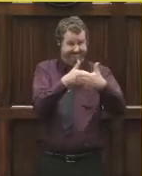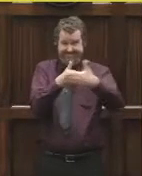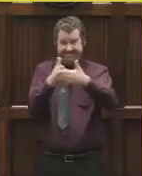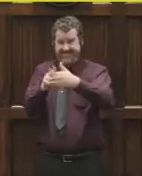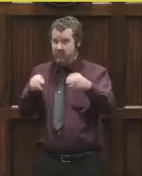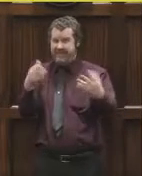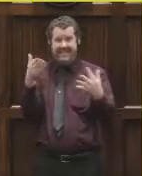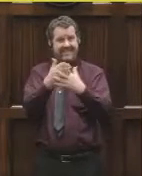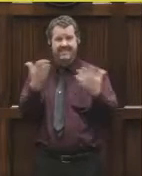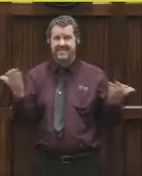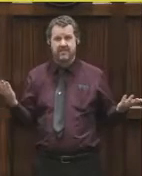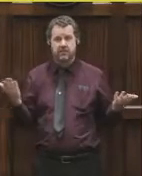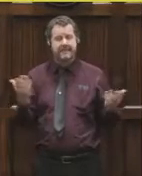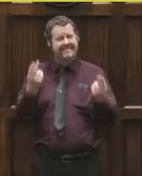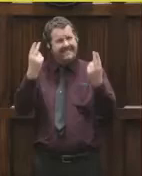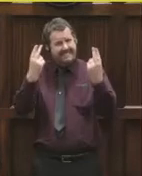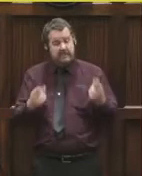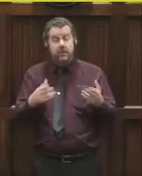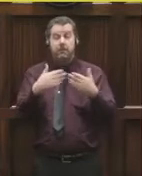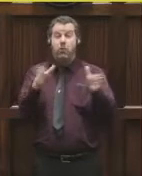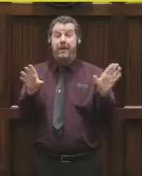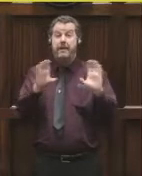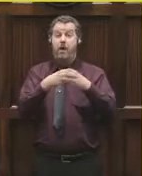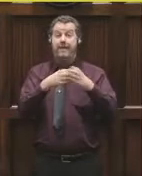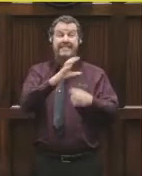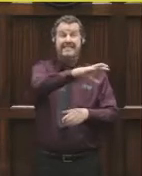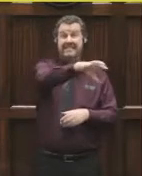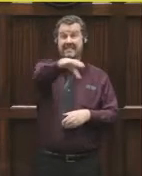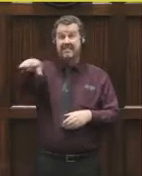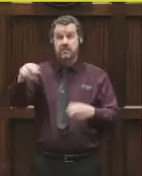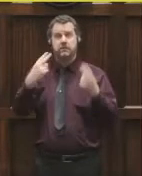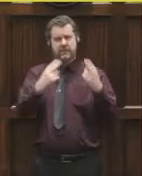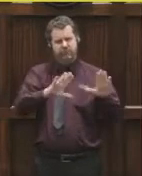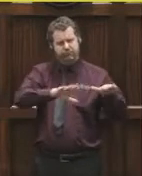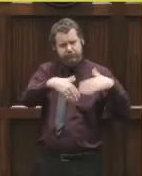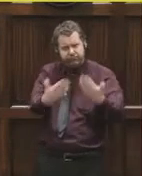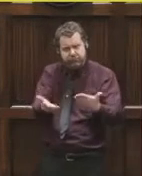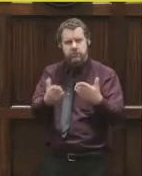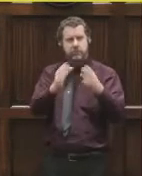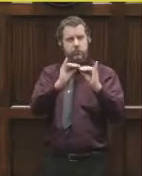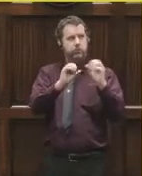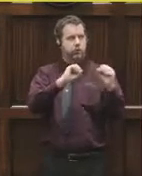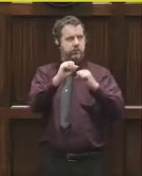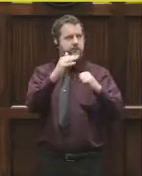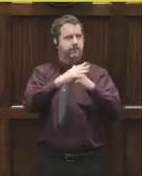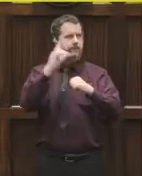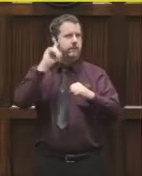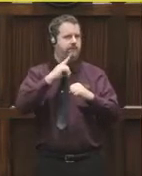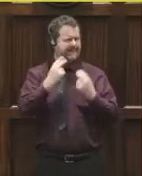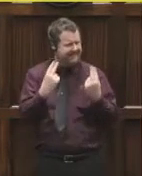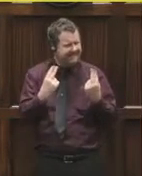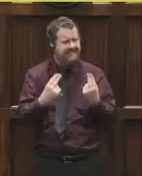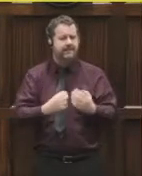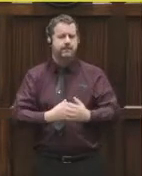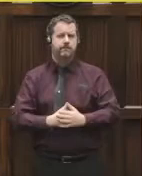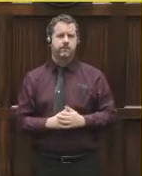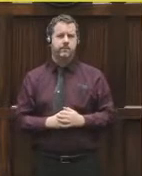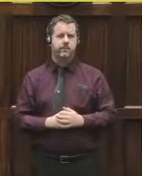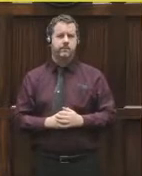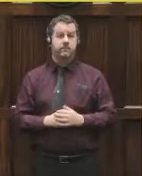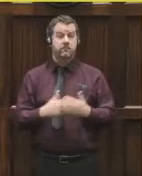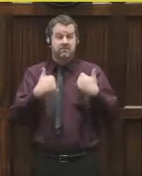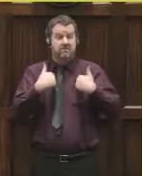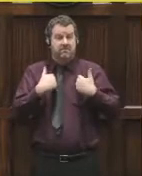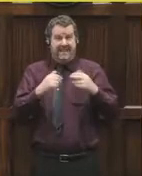that public bodies be required to provide the necessary interpretive services for deaf people. I cannot